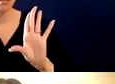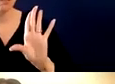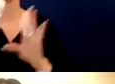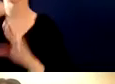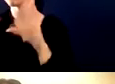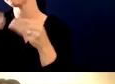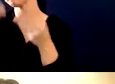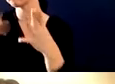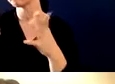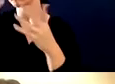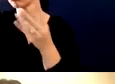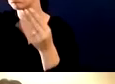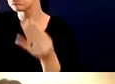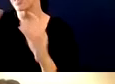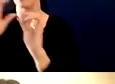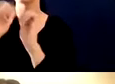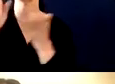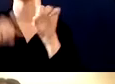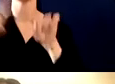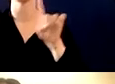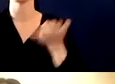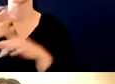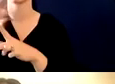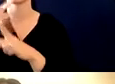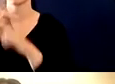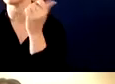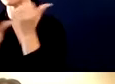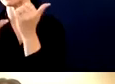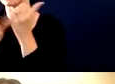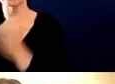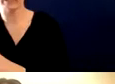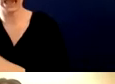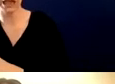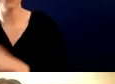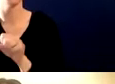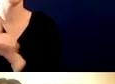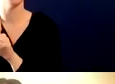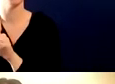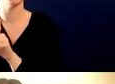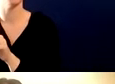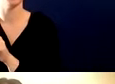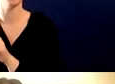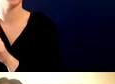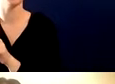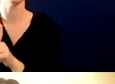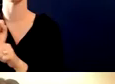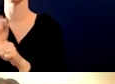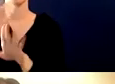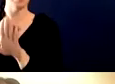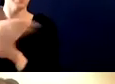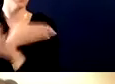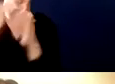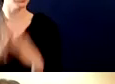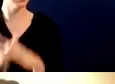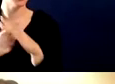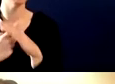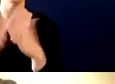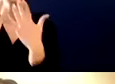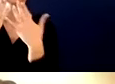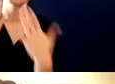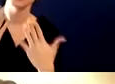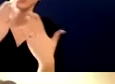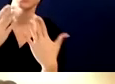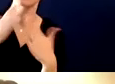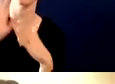of amplification work. Before we get started, I'd like to thank you for all of the time and effort